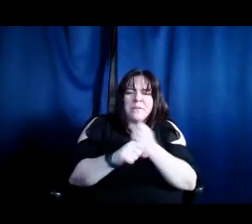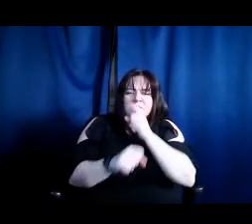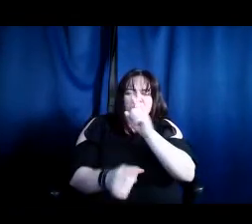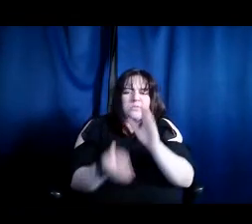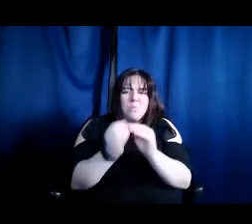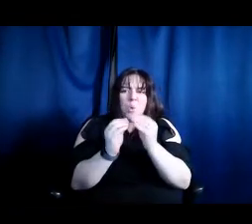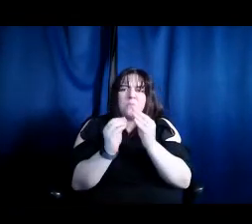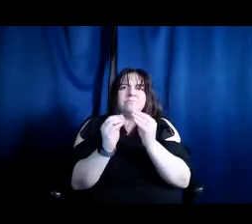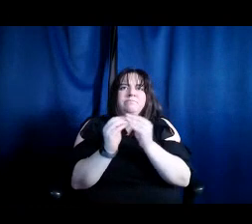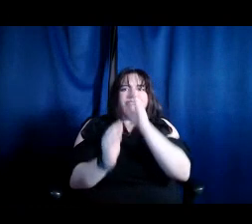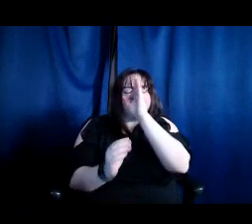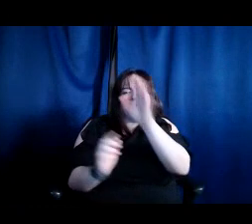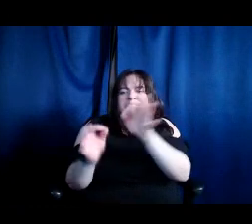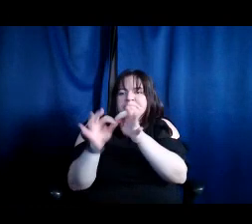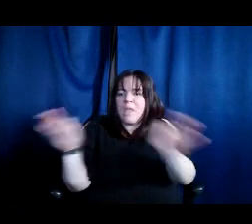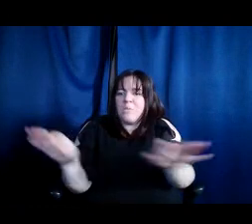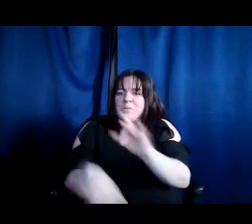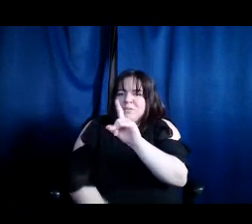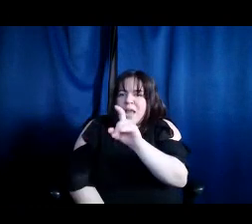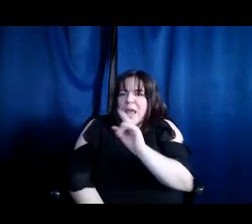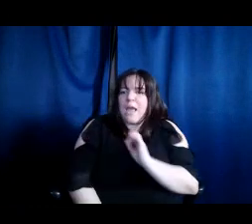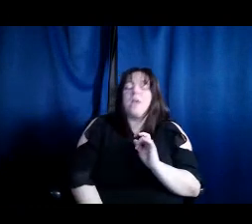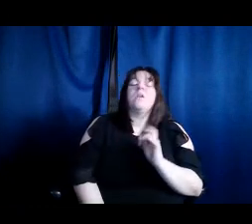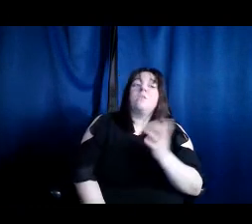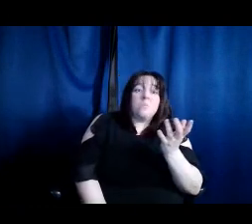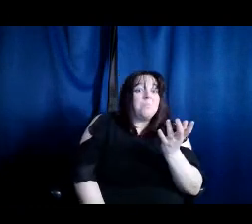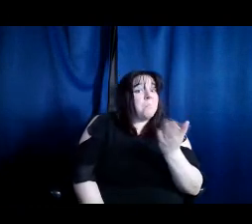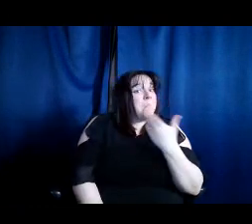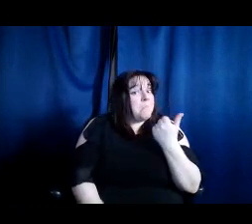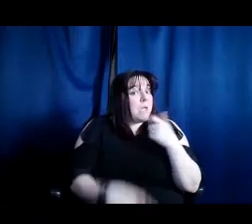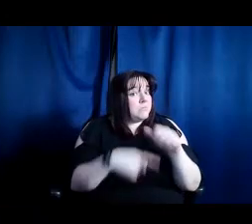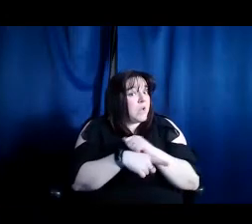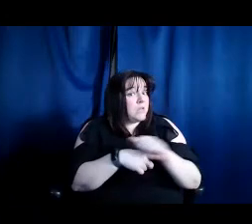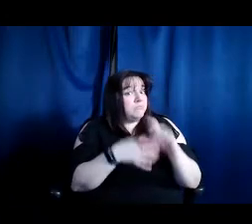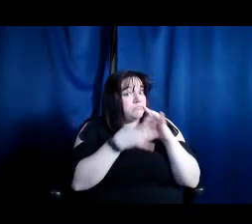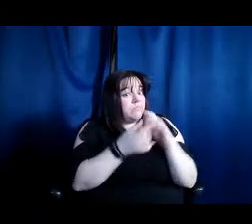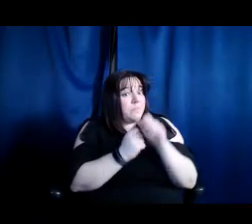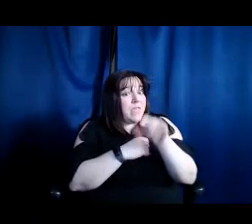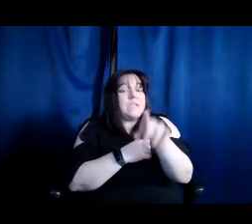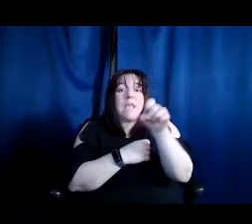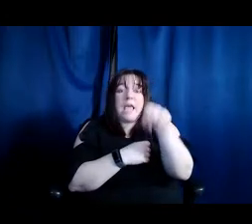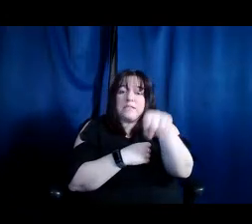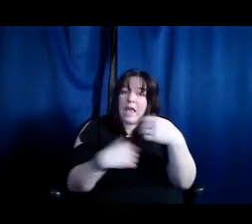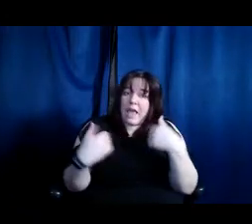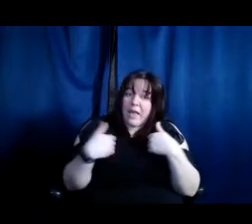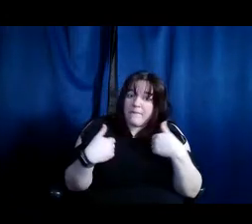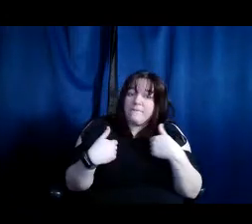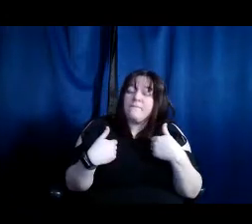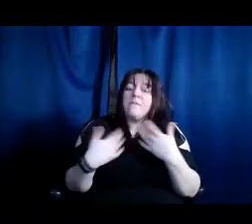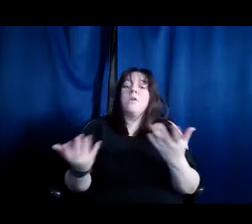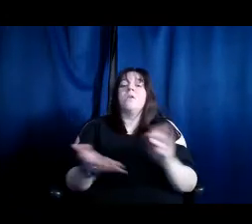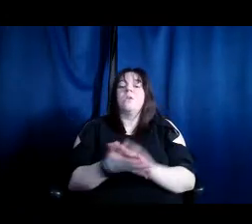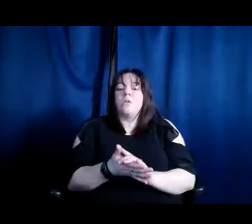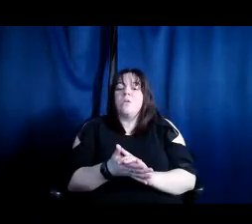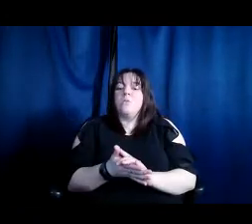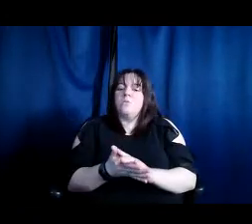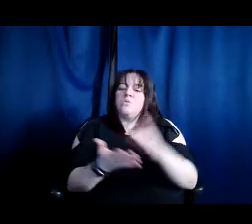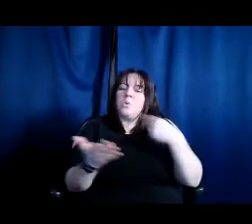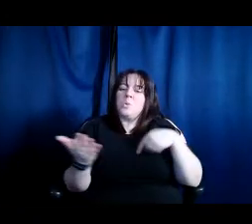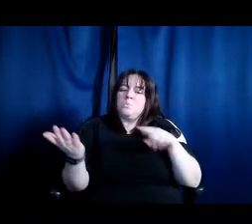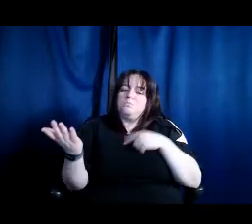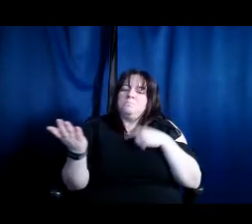best practices related to plain language, and we talk about them in our resources on our